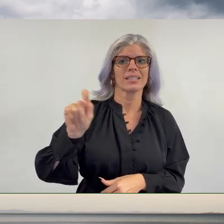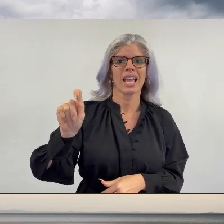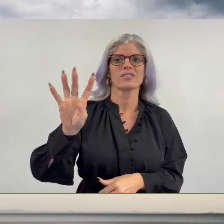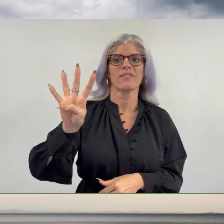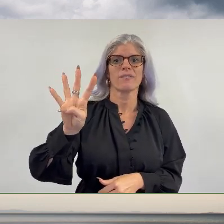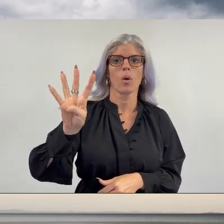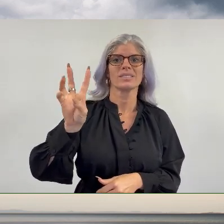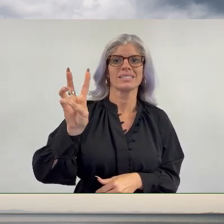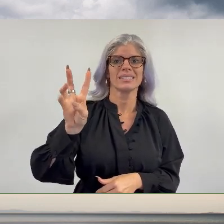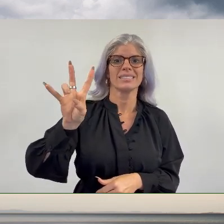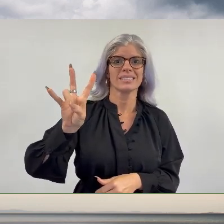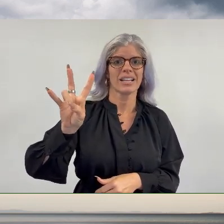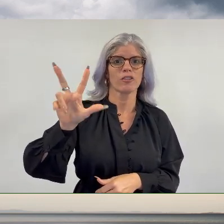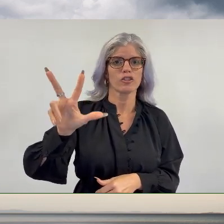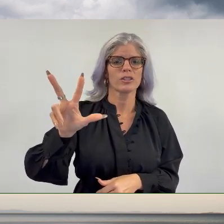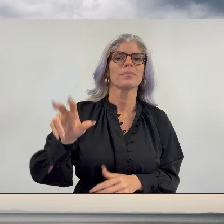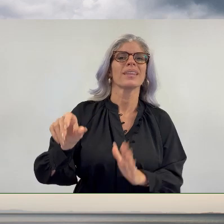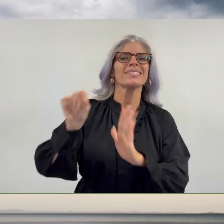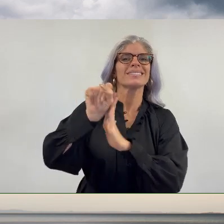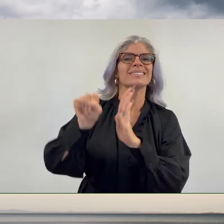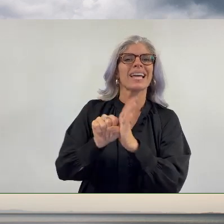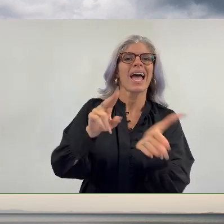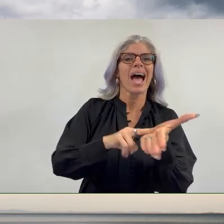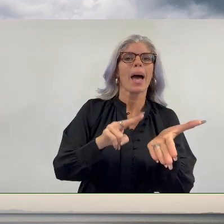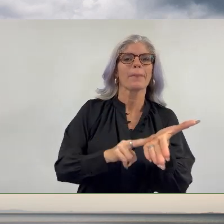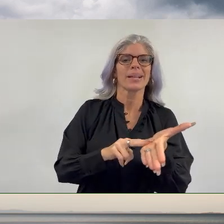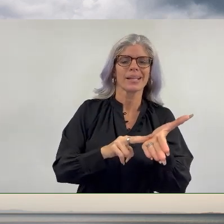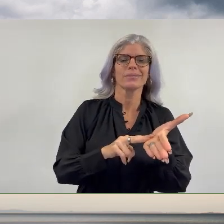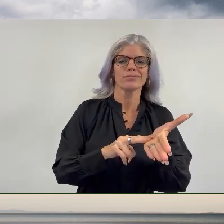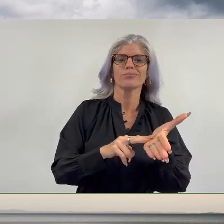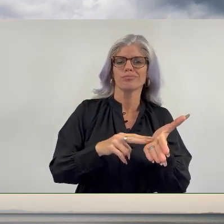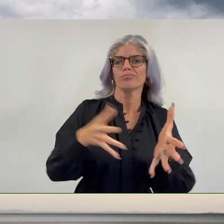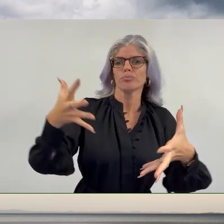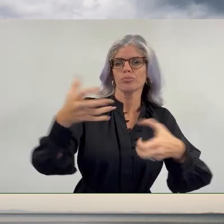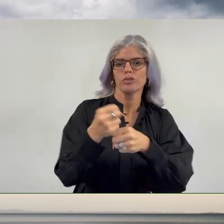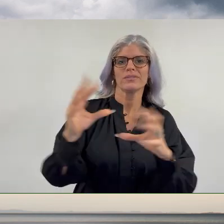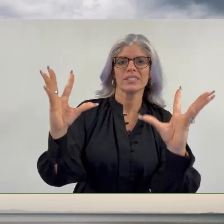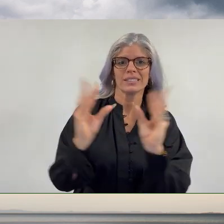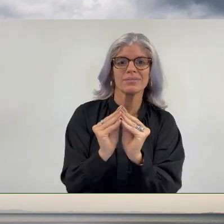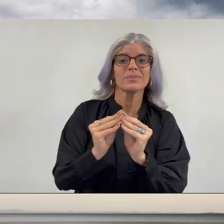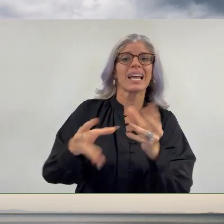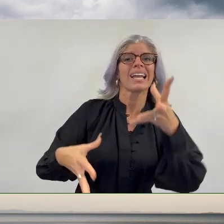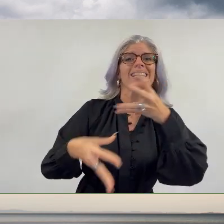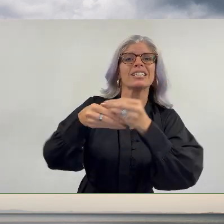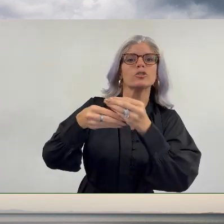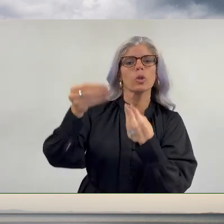for 5 more minutes for any questions you'd like to include in the chat. Thank you for attending.